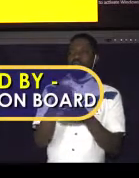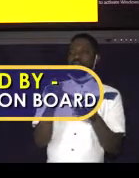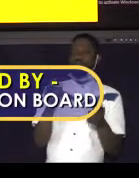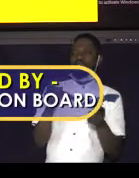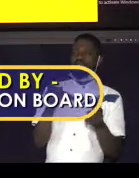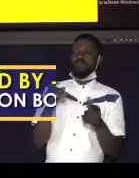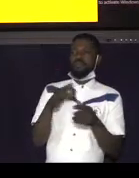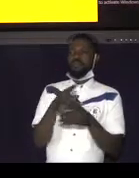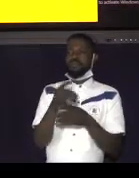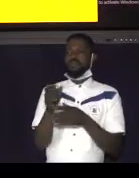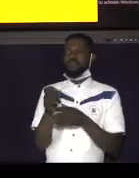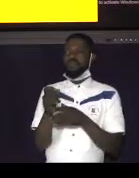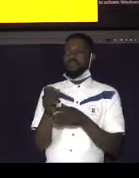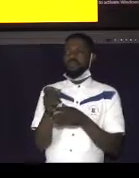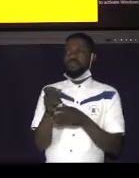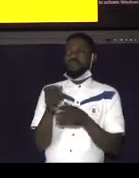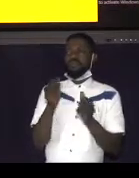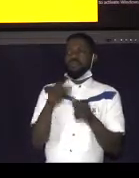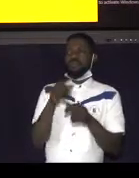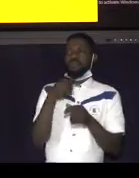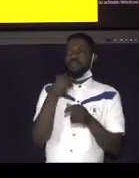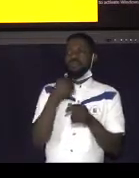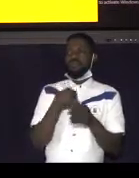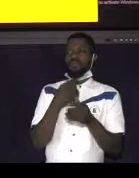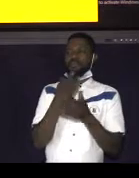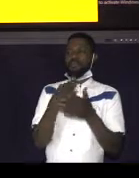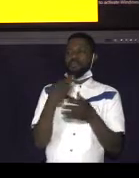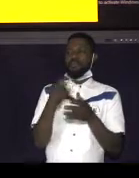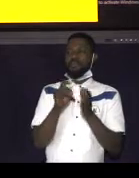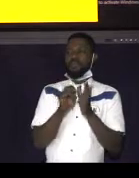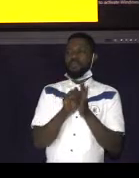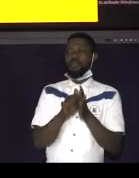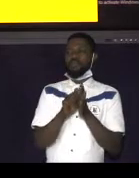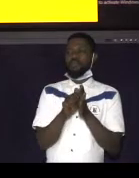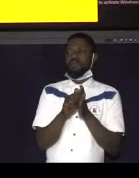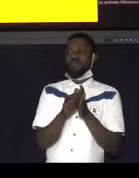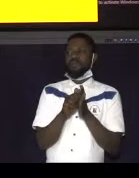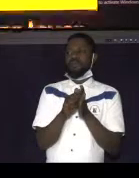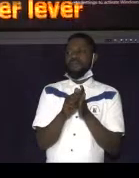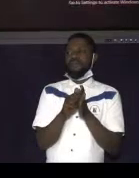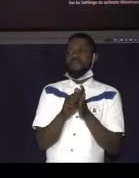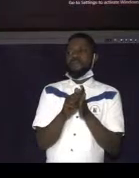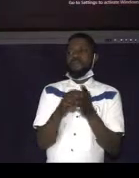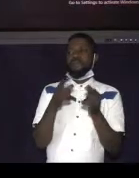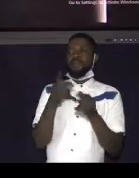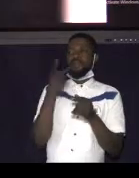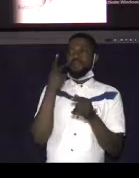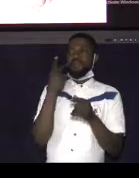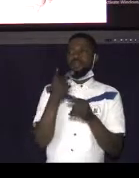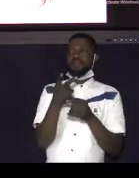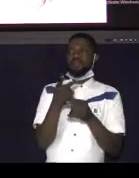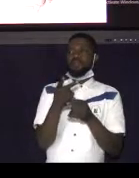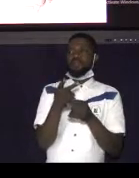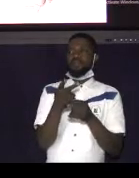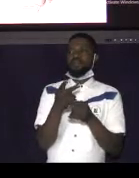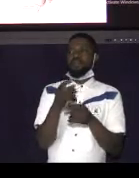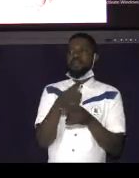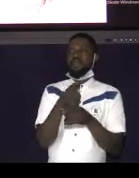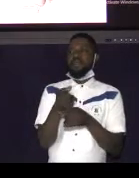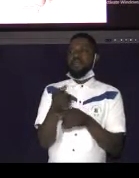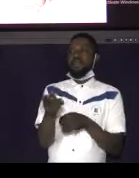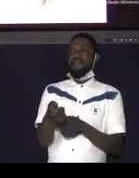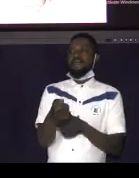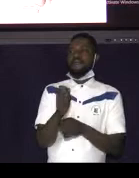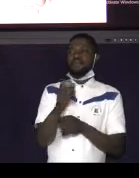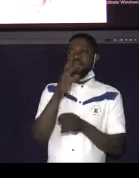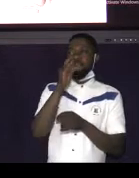Now, can you tell me some of the examples of third order level? Let's look at them. A